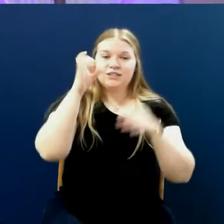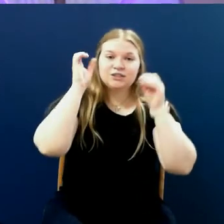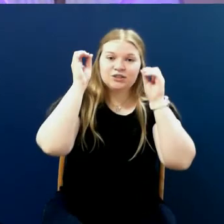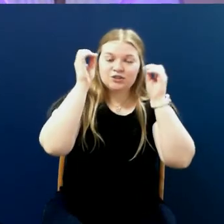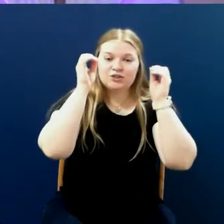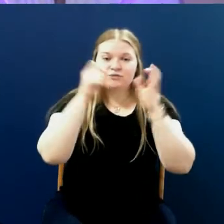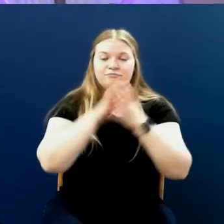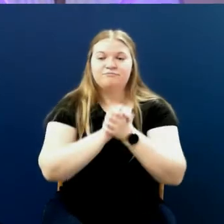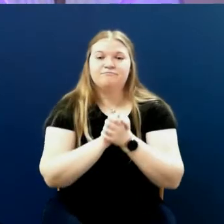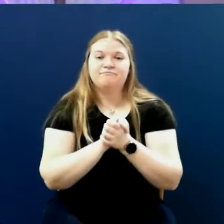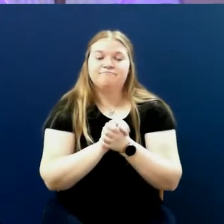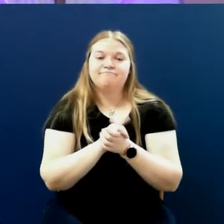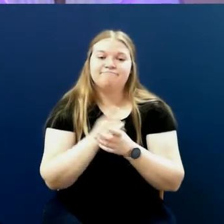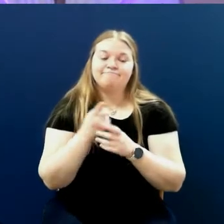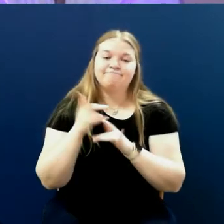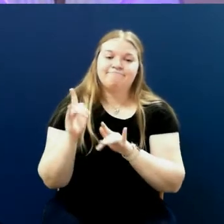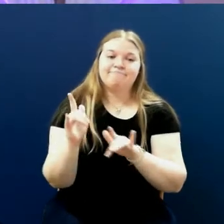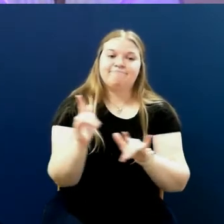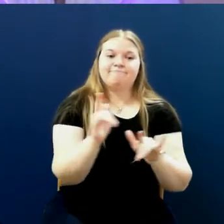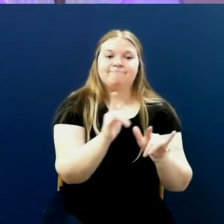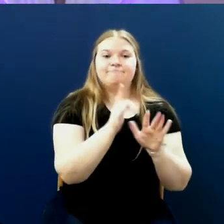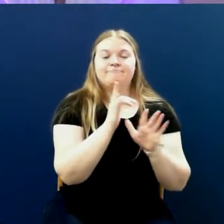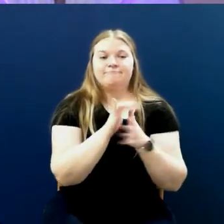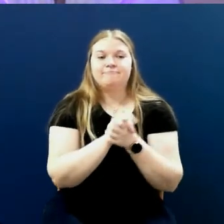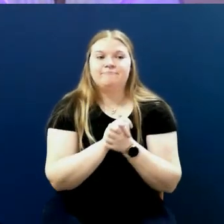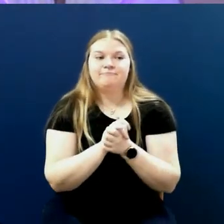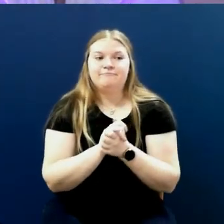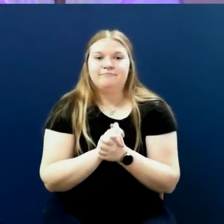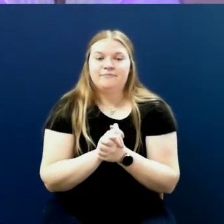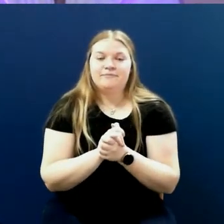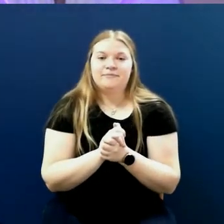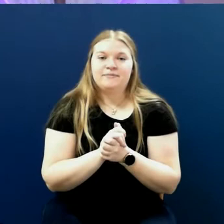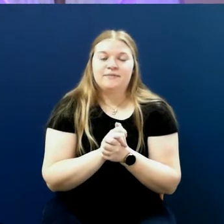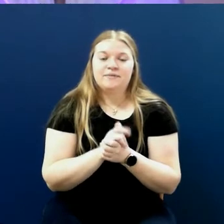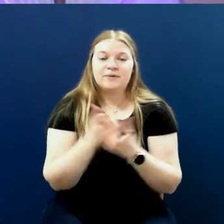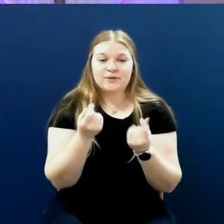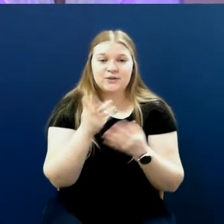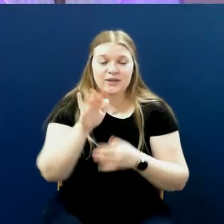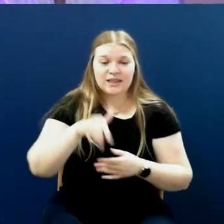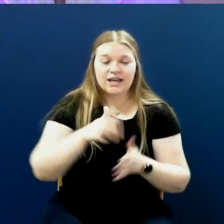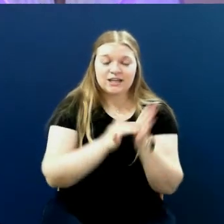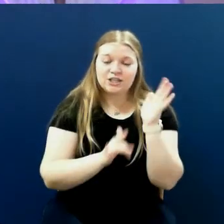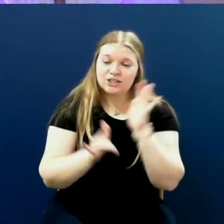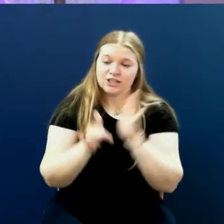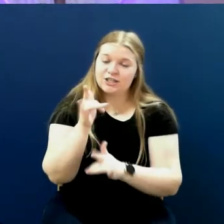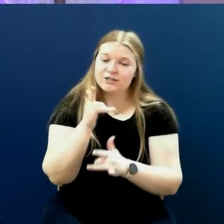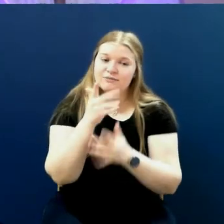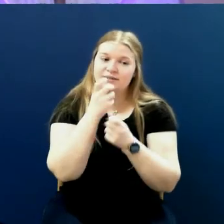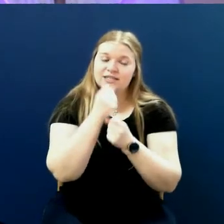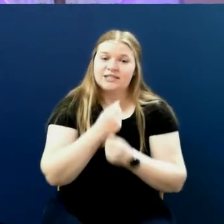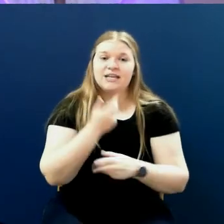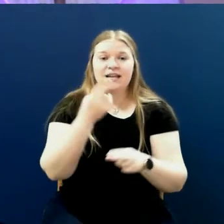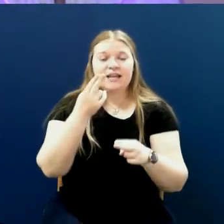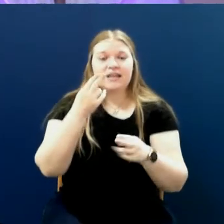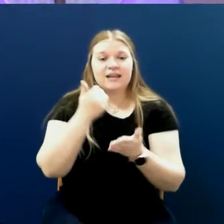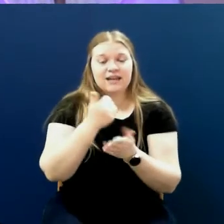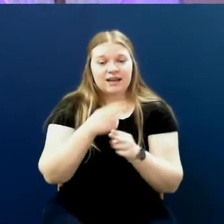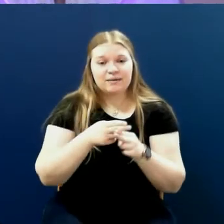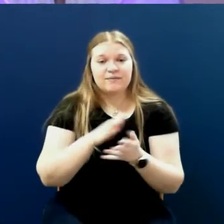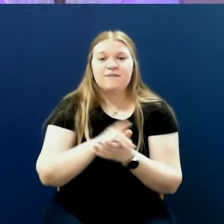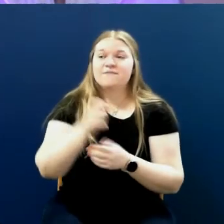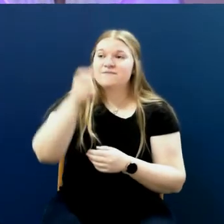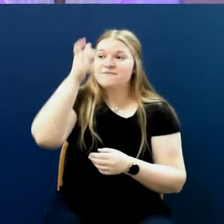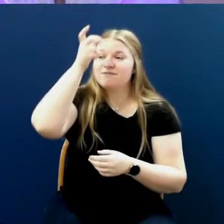and admonishing one another. We're called to admonish one another. May we do that in Jesus' precious name. Father,